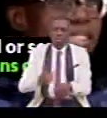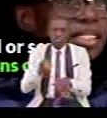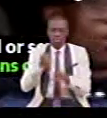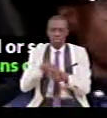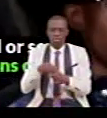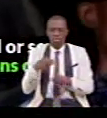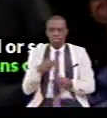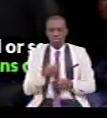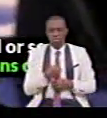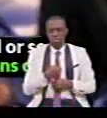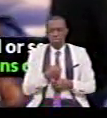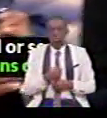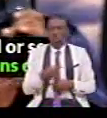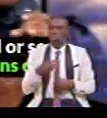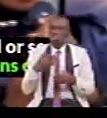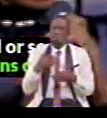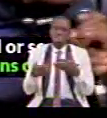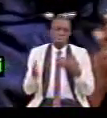circumstances